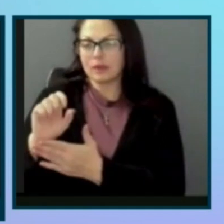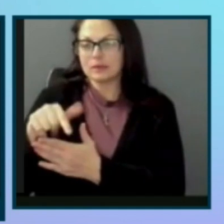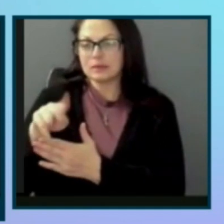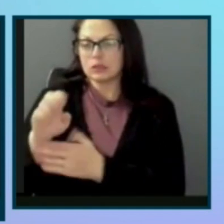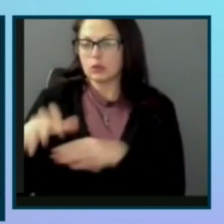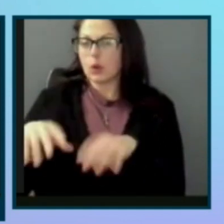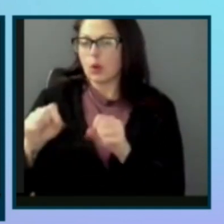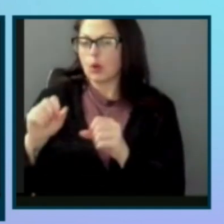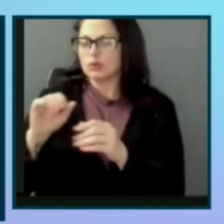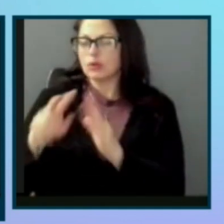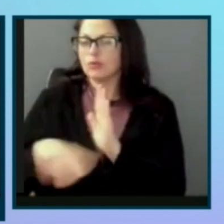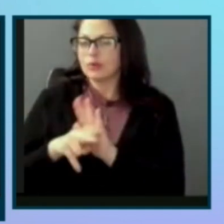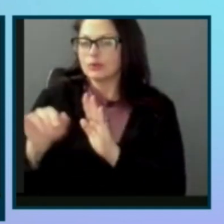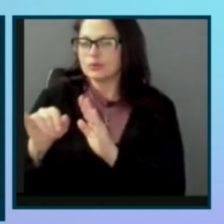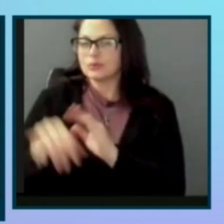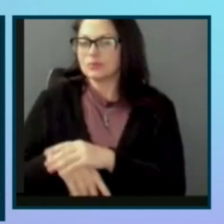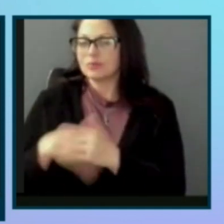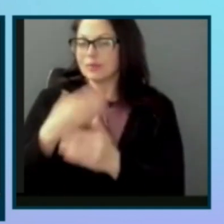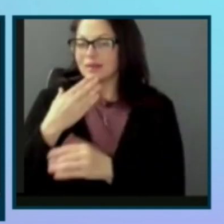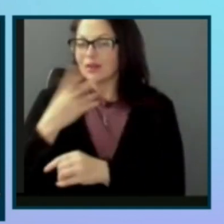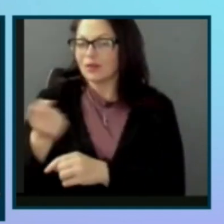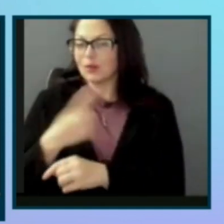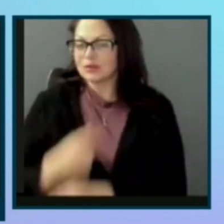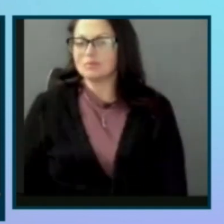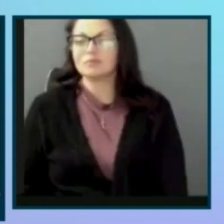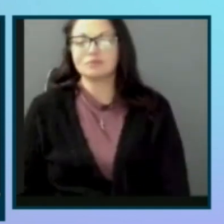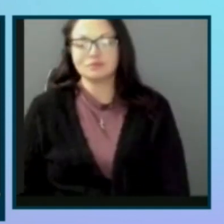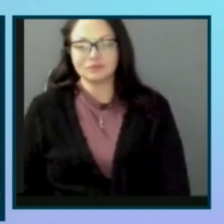those videos on their website. Thank you for the question.